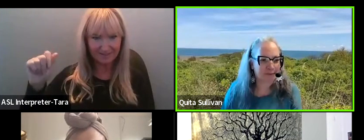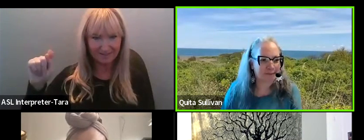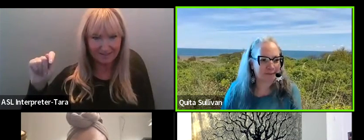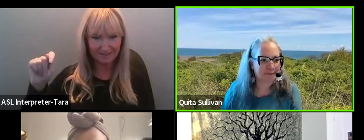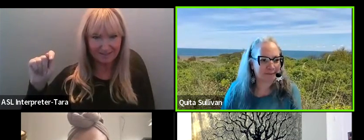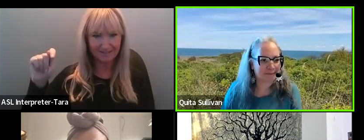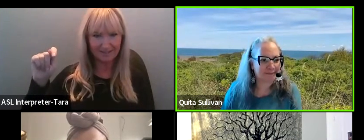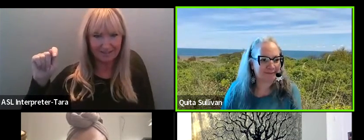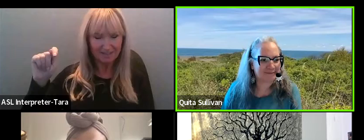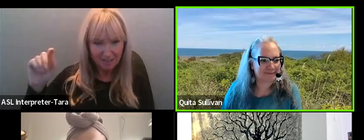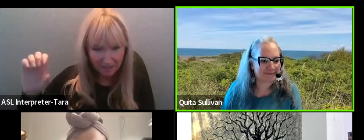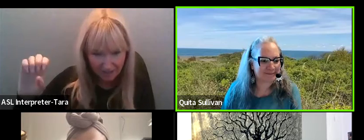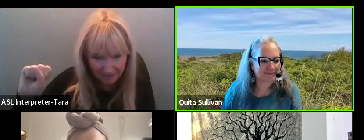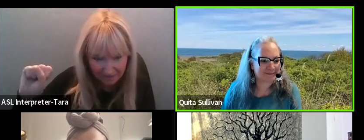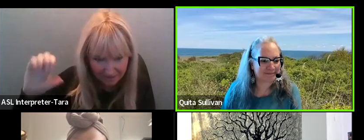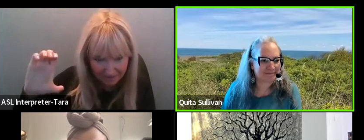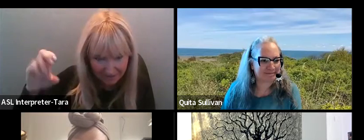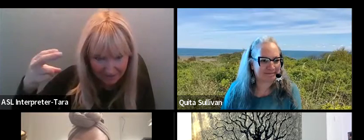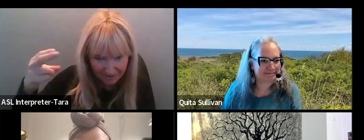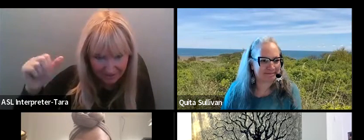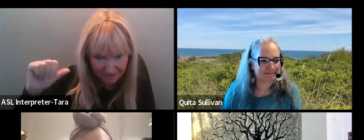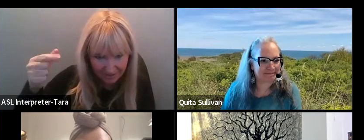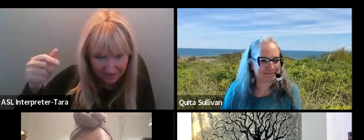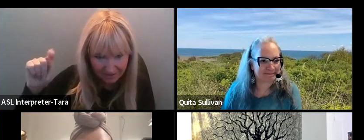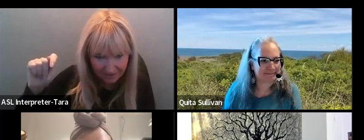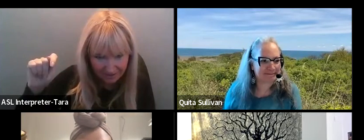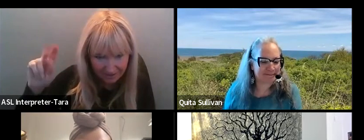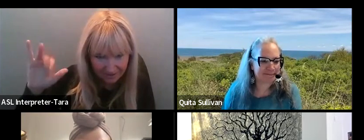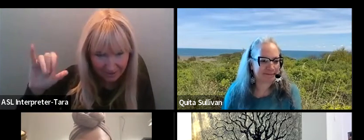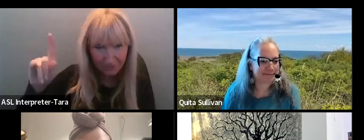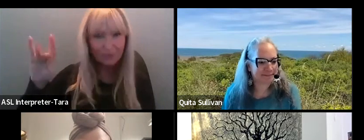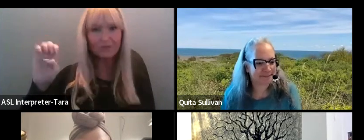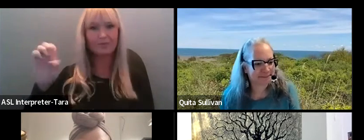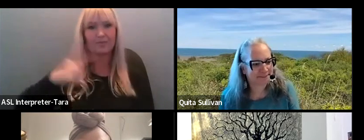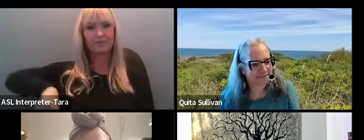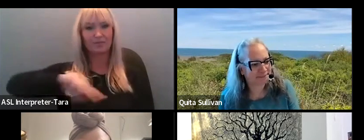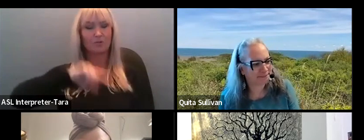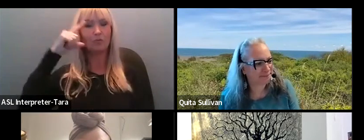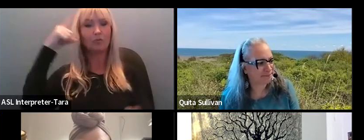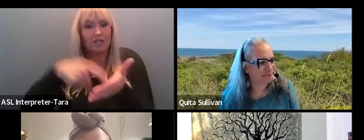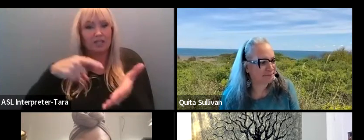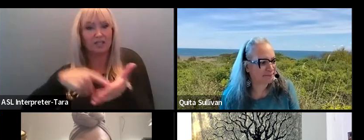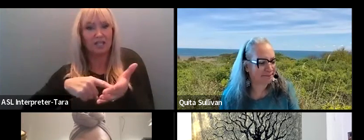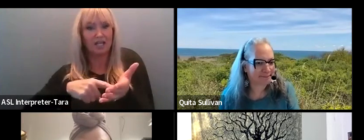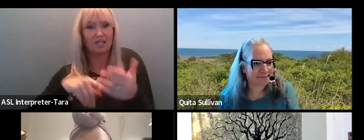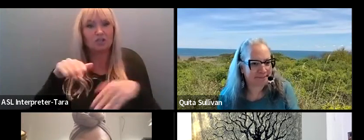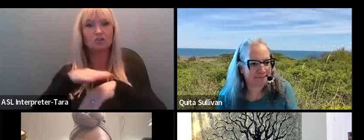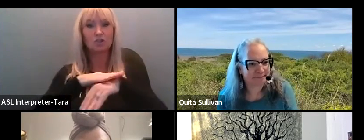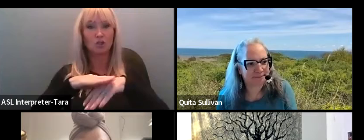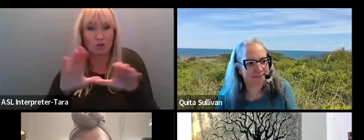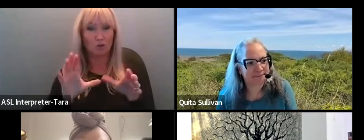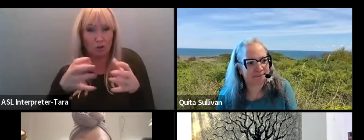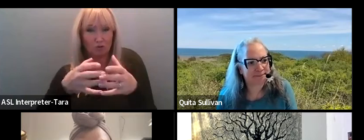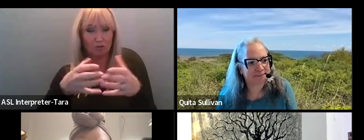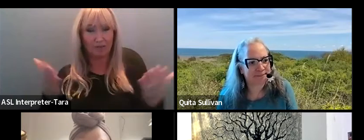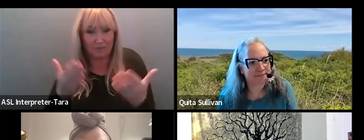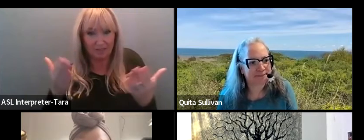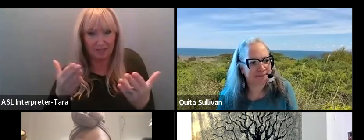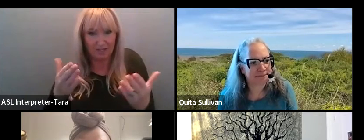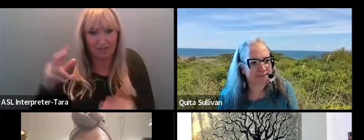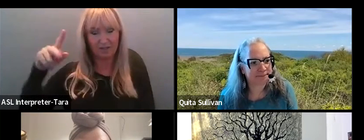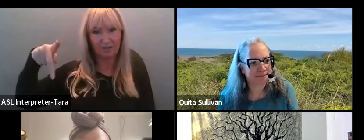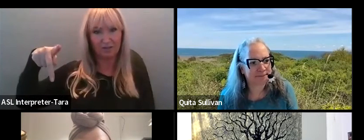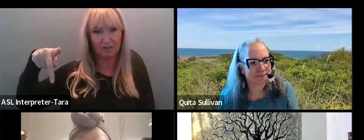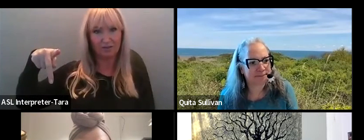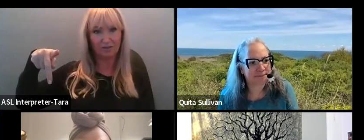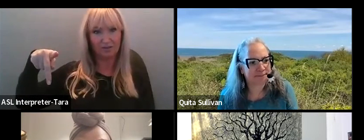Skaktikoke. Thank you, Kita. We also acknowledge the tribes with us in spirit and ancestors, the Podunk,